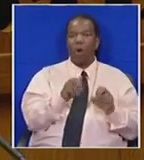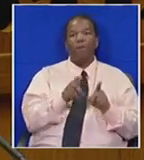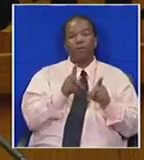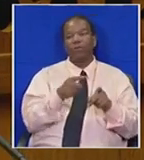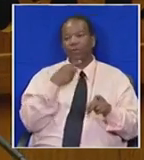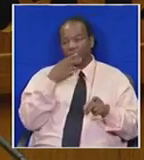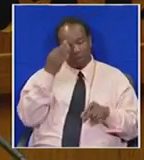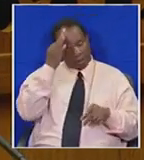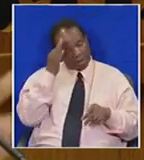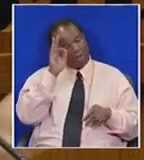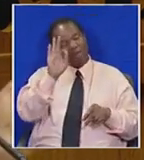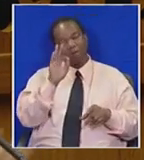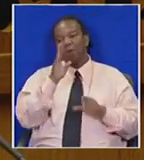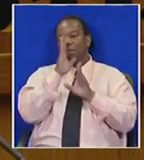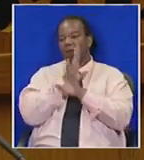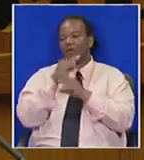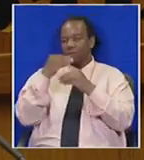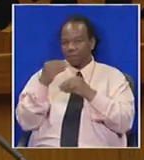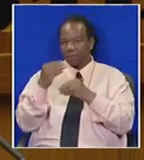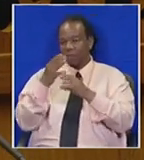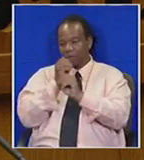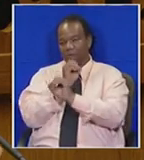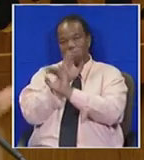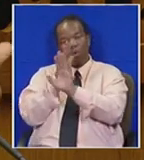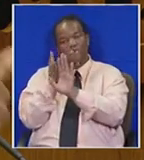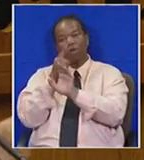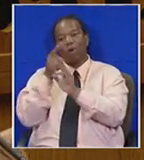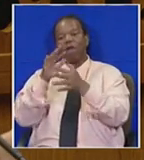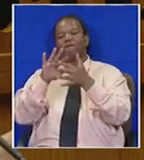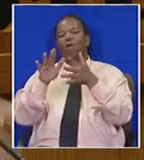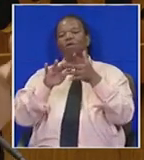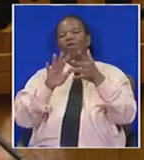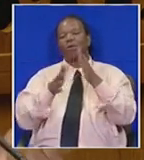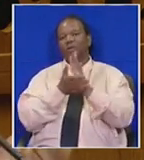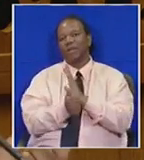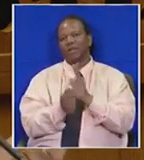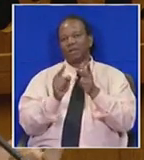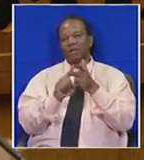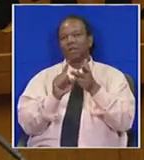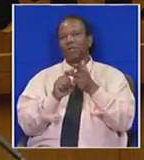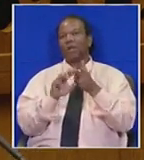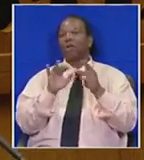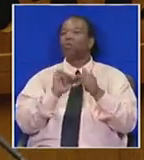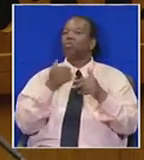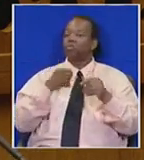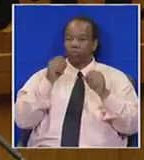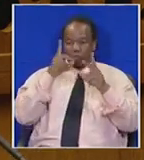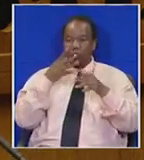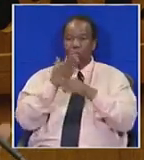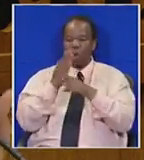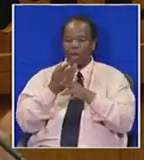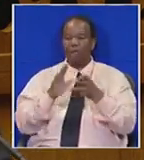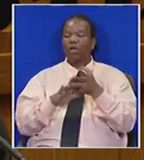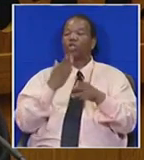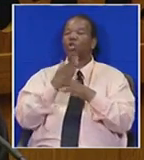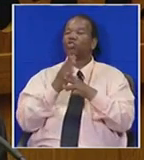private sector initiatives. Our focus will be on 4 main areas: skills, exposure to work, jobs